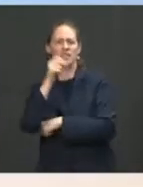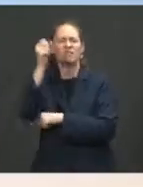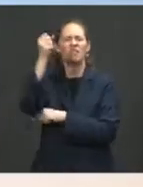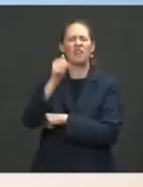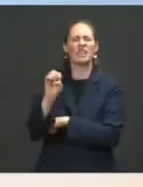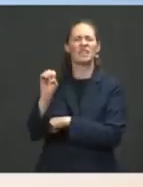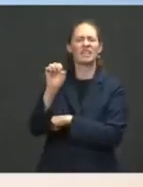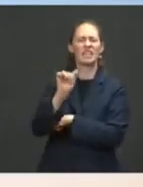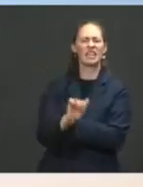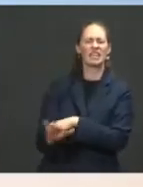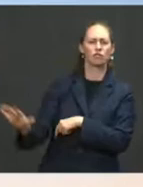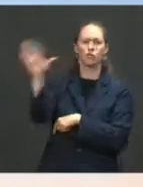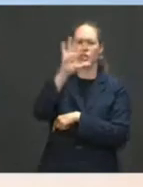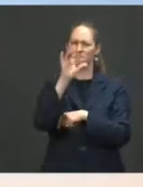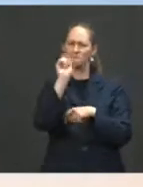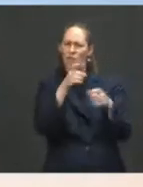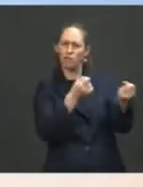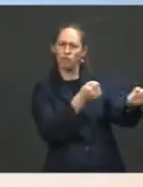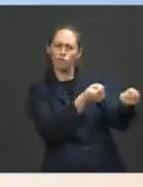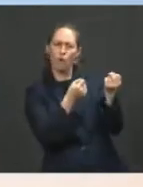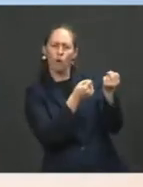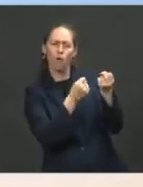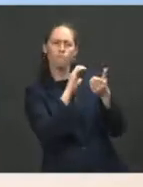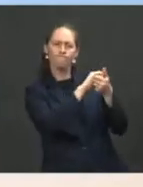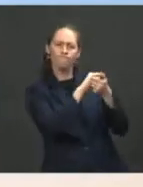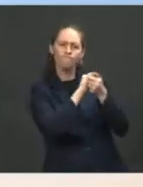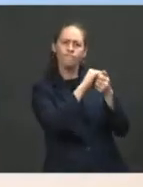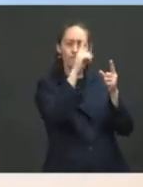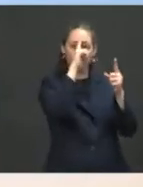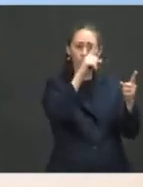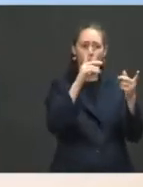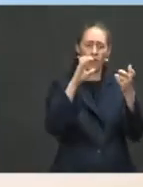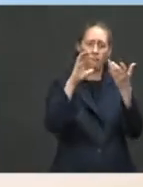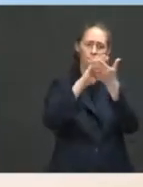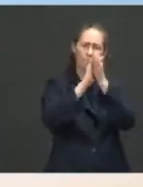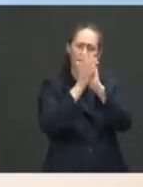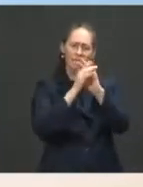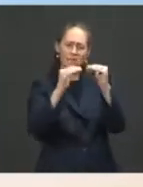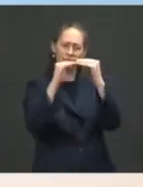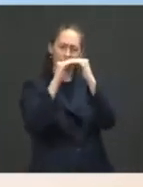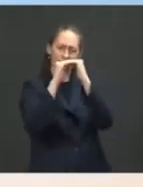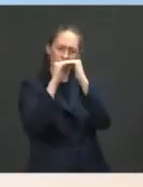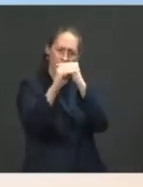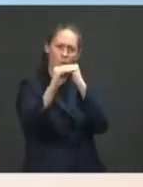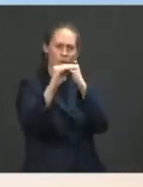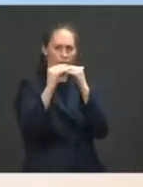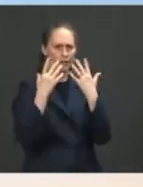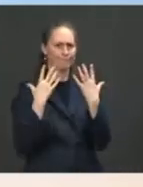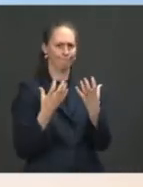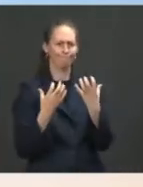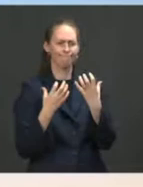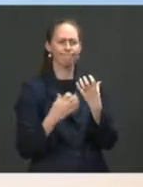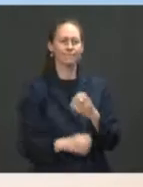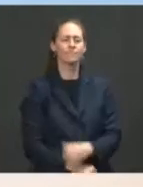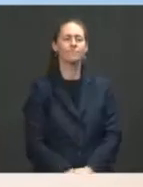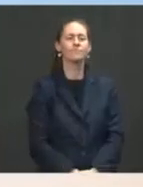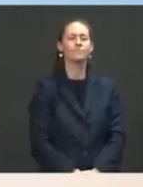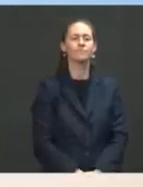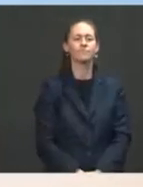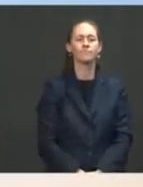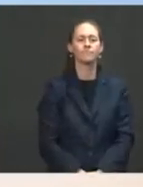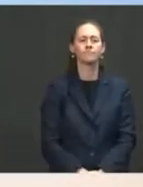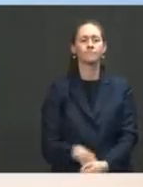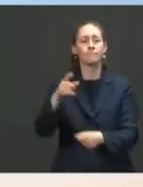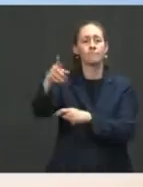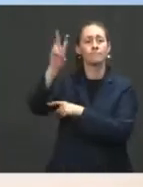partnerships matter to the people, prosperity, and security of the United States. I'd also note that her meetings in Singapore today resulted in